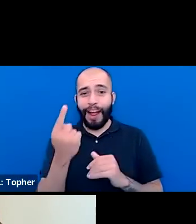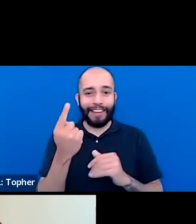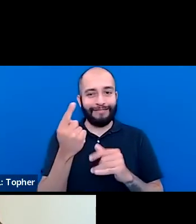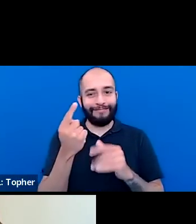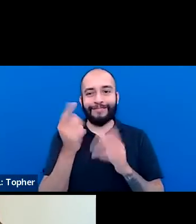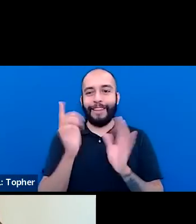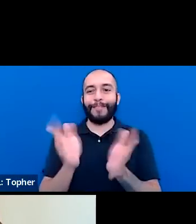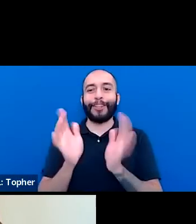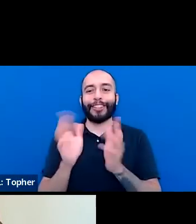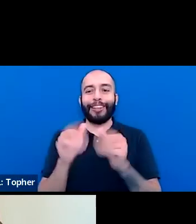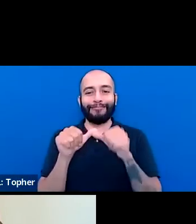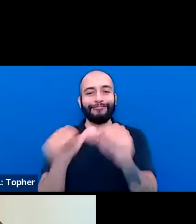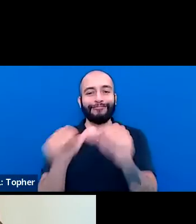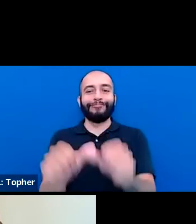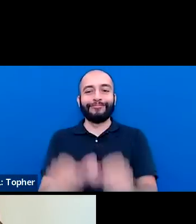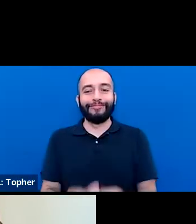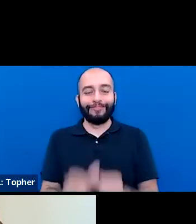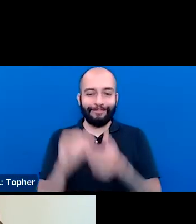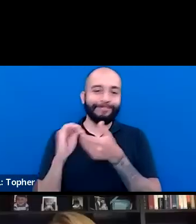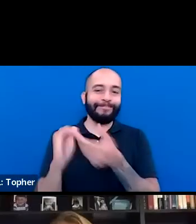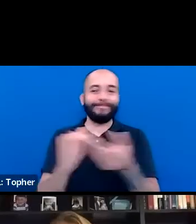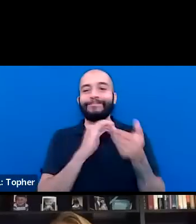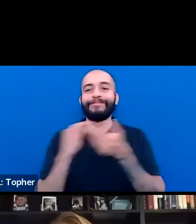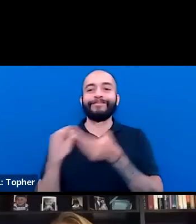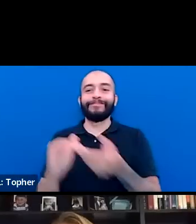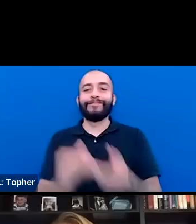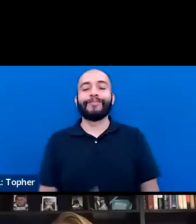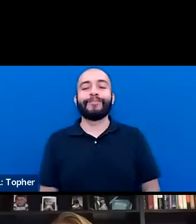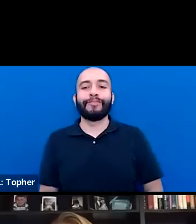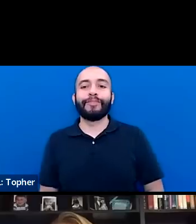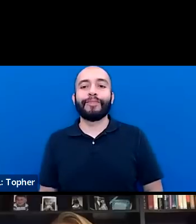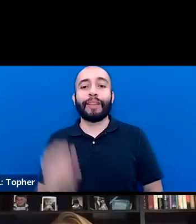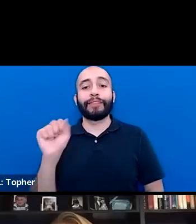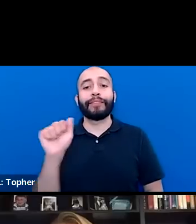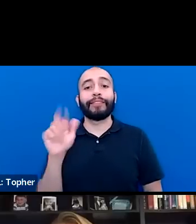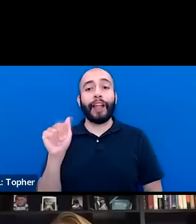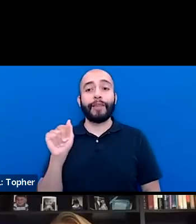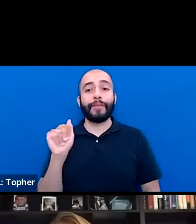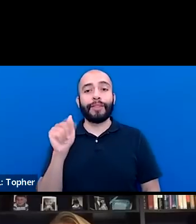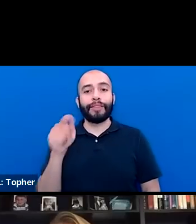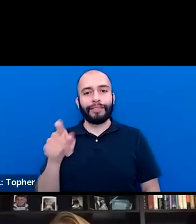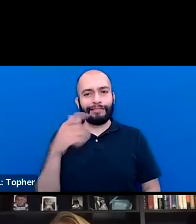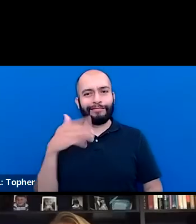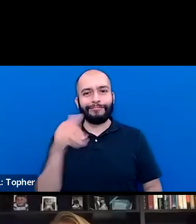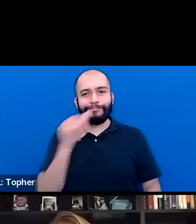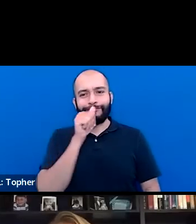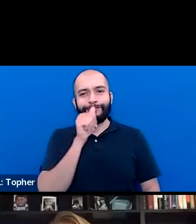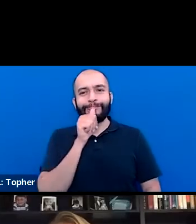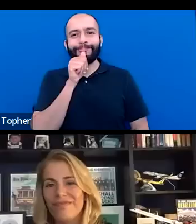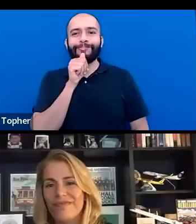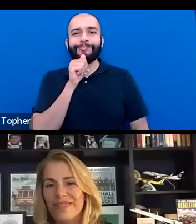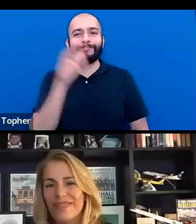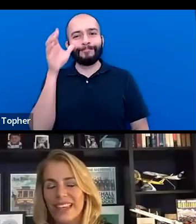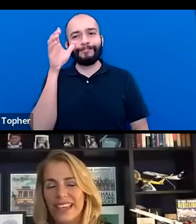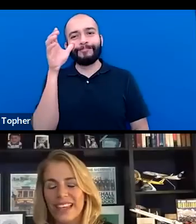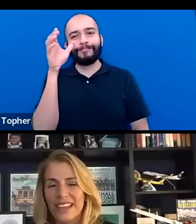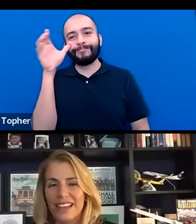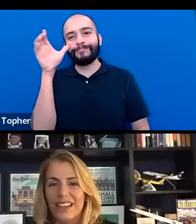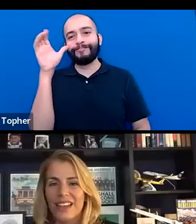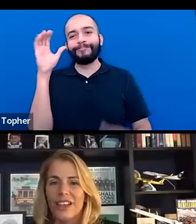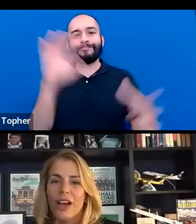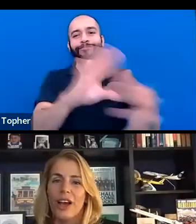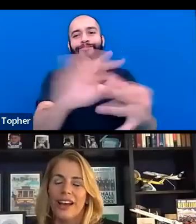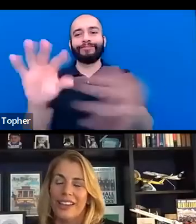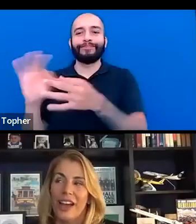everyone. Do you have, do you want to respond to what they said? Do you have any question you want to pose to Chris or Jazz or Joe?